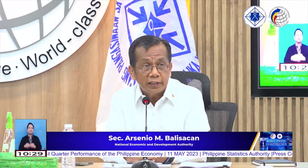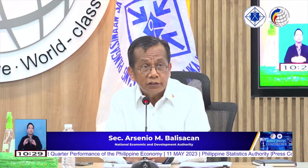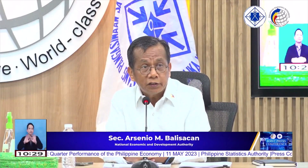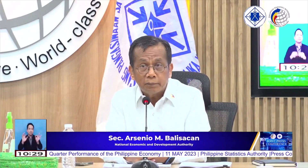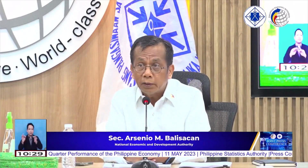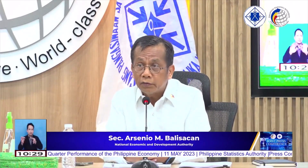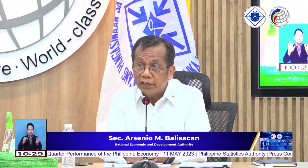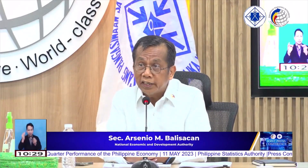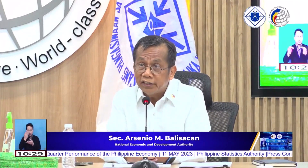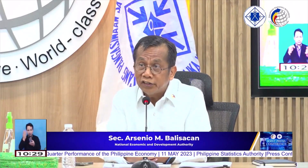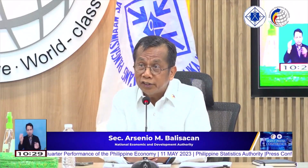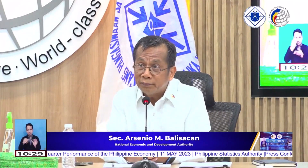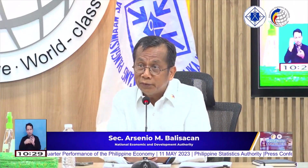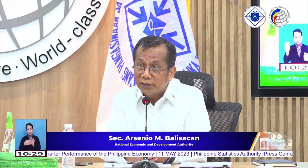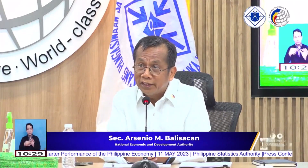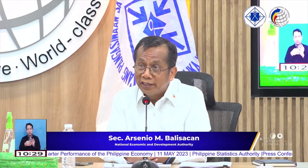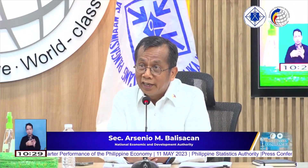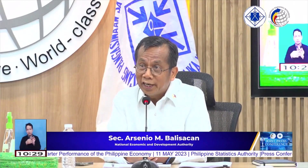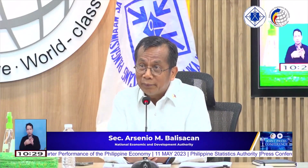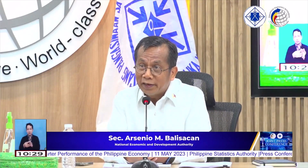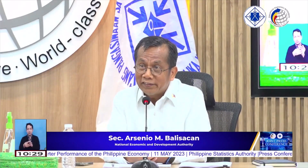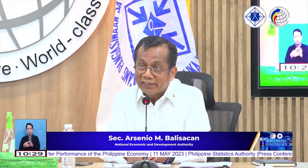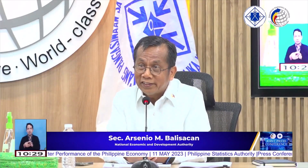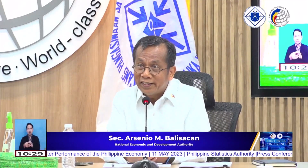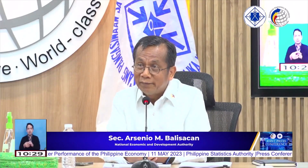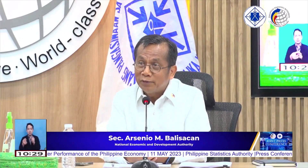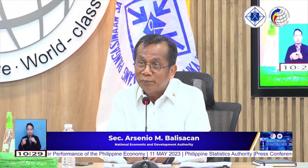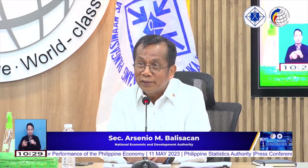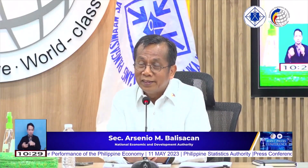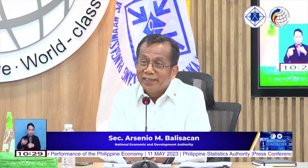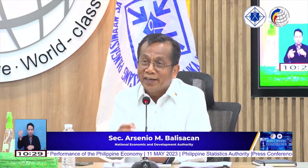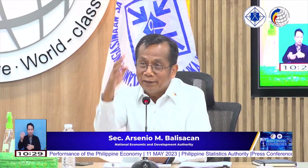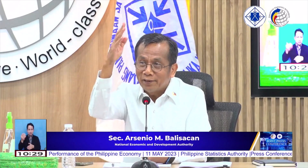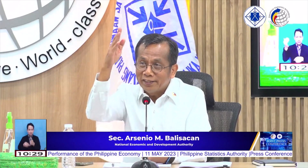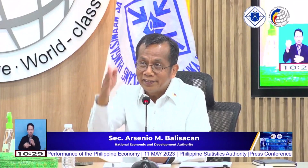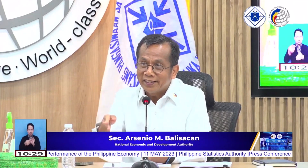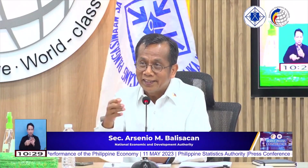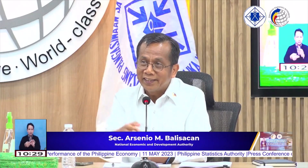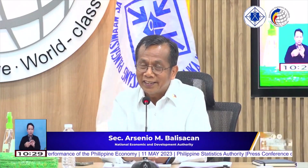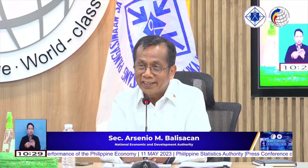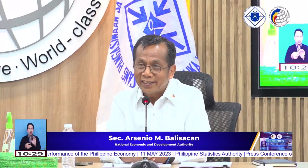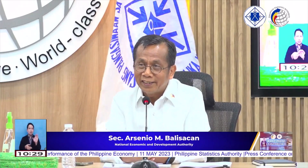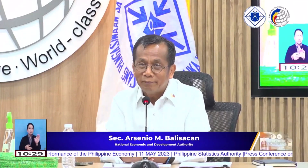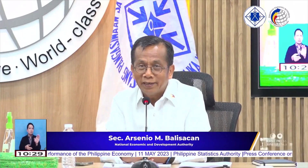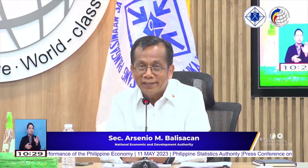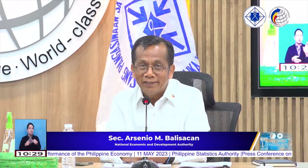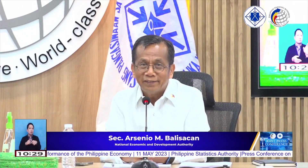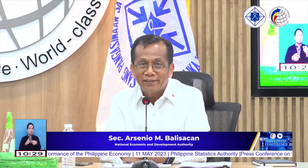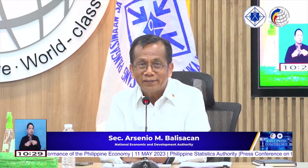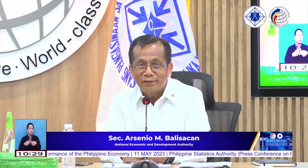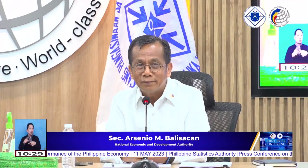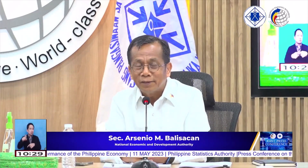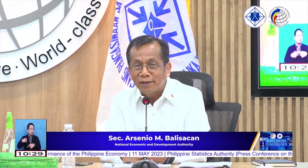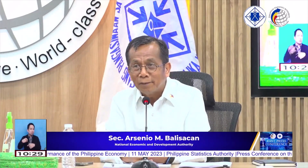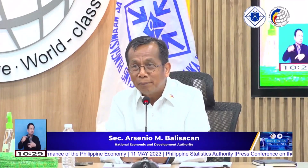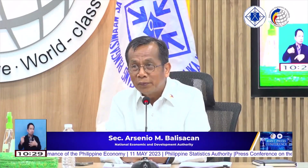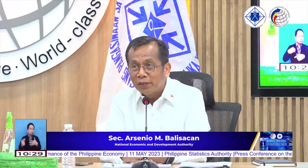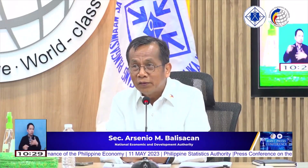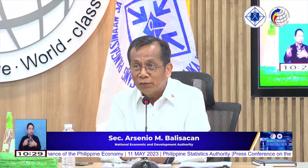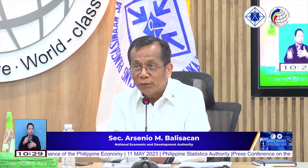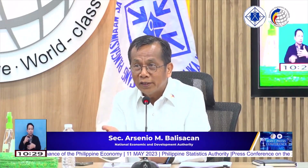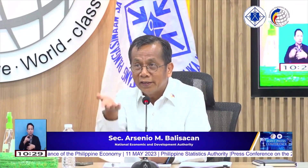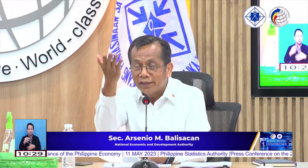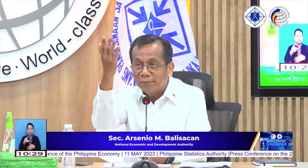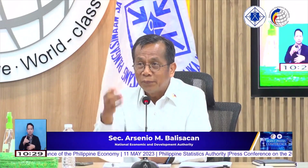literature about the relationship between high prices and between high prices and demand, no? So so